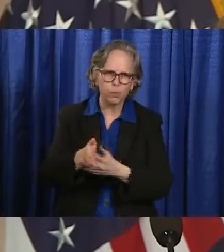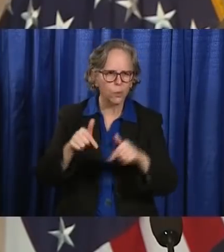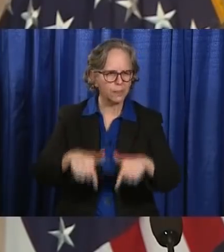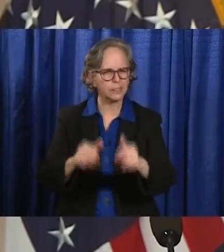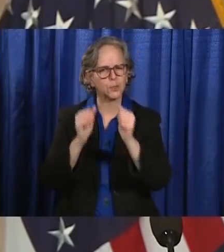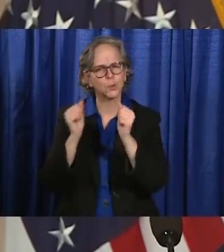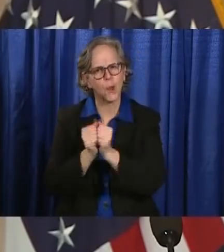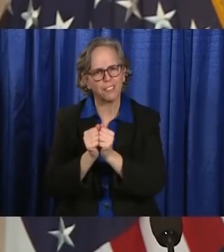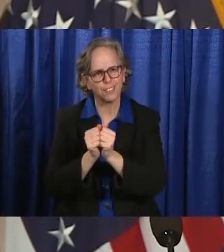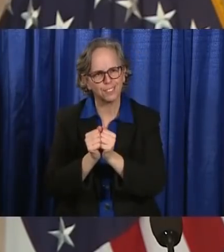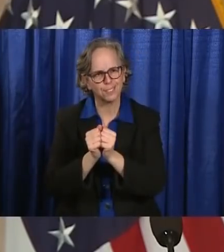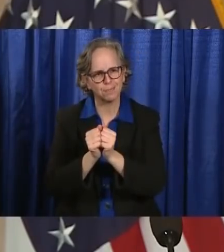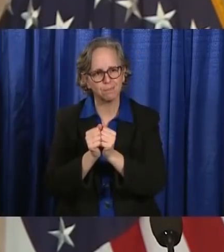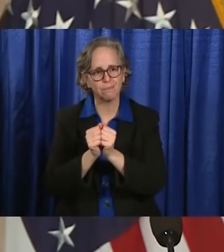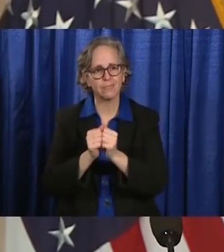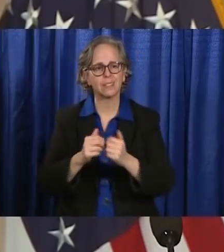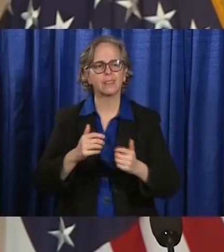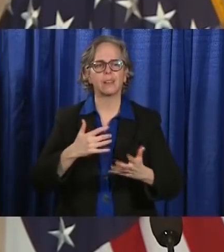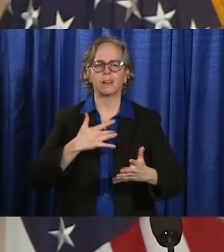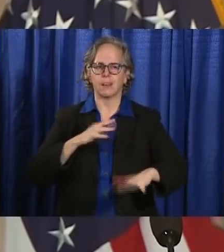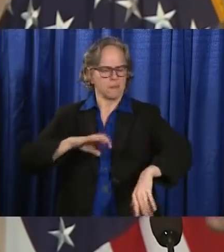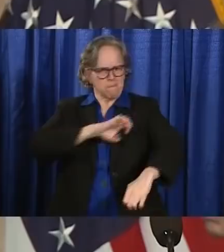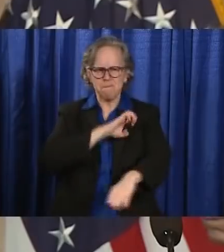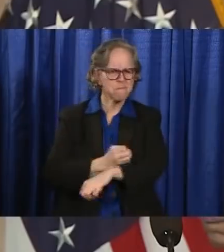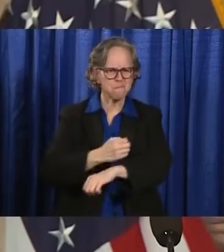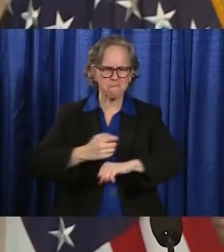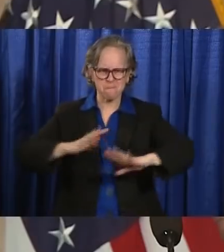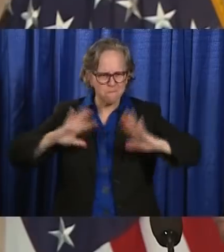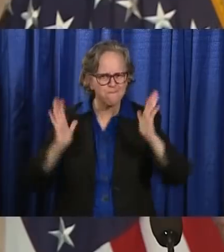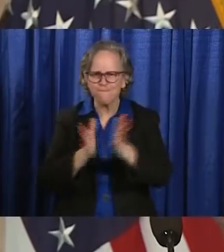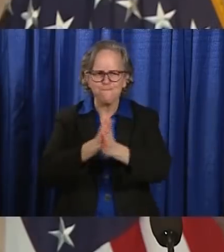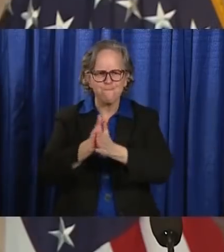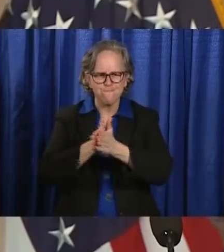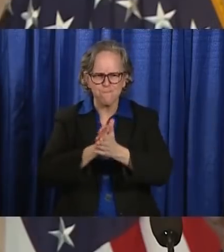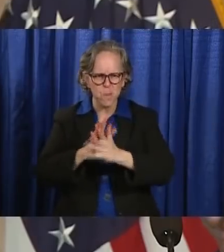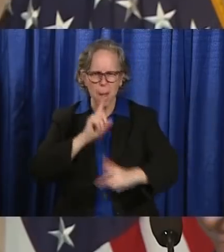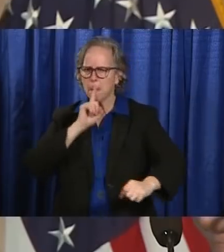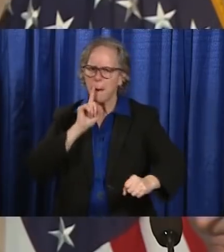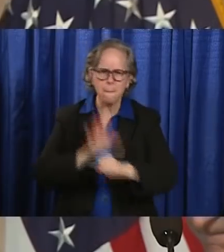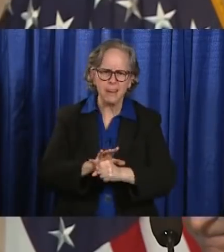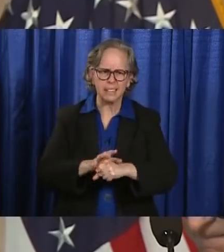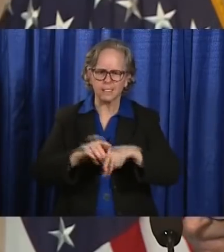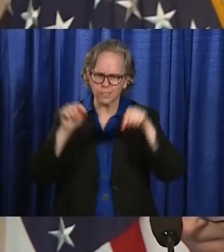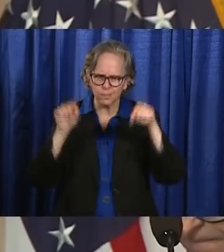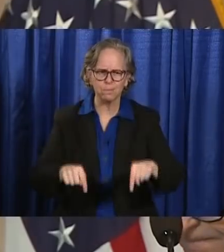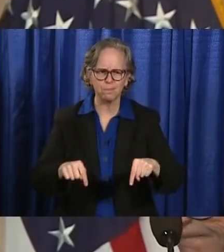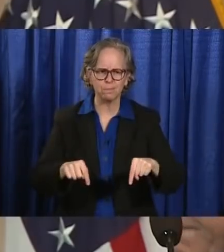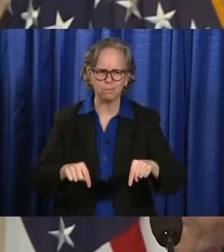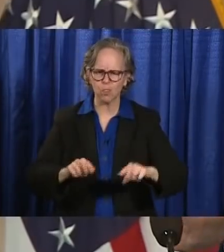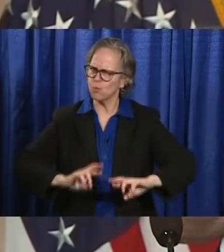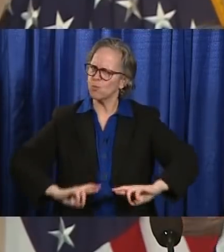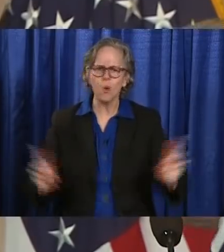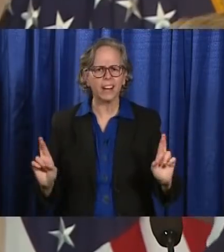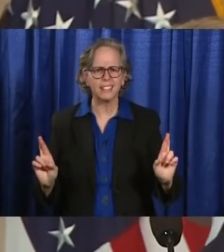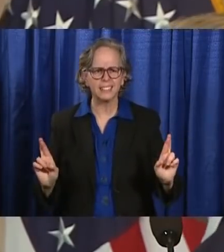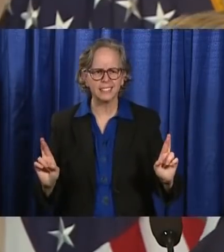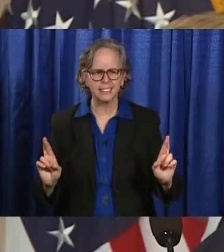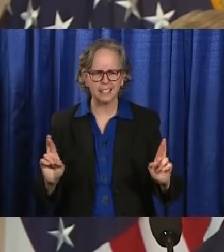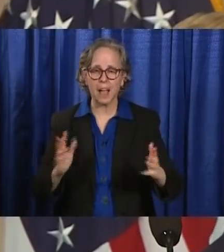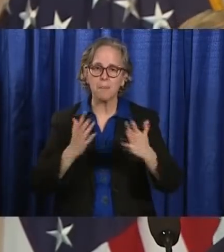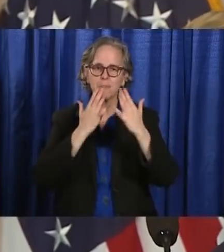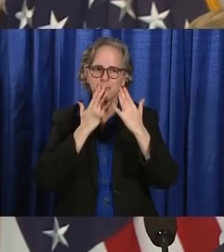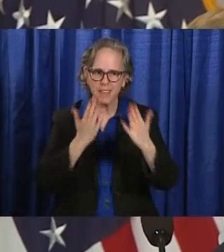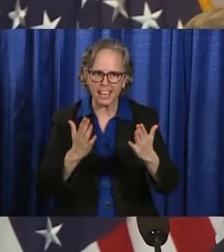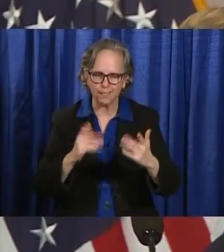feel very energized. We are very committed and very dedicated to this. And so, again, I just want to thank you for the time